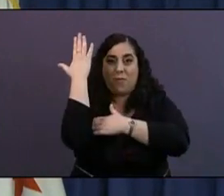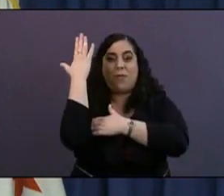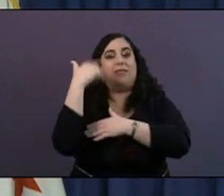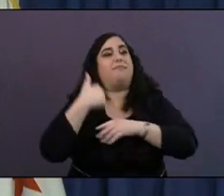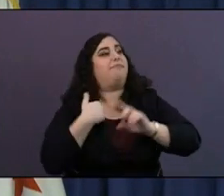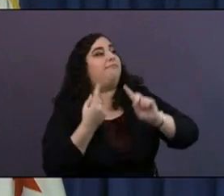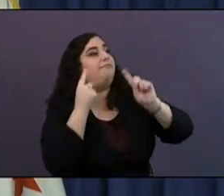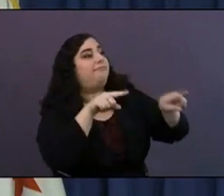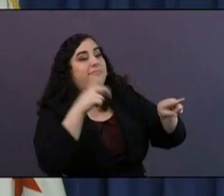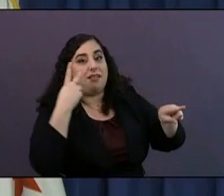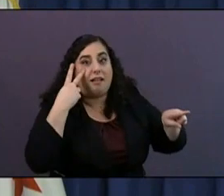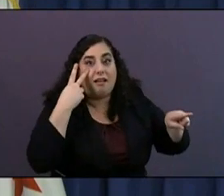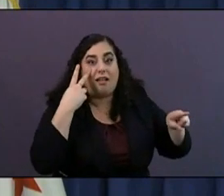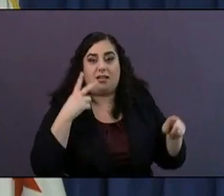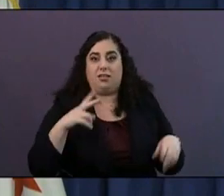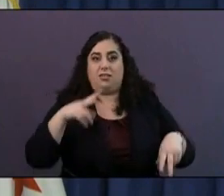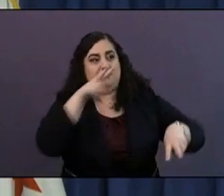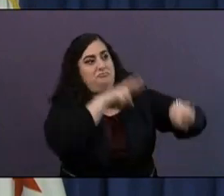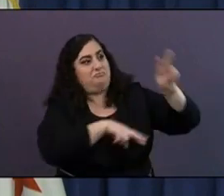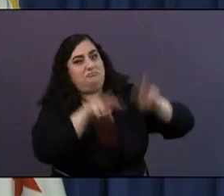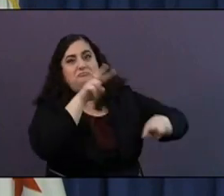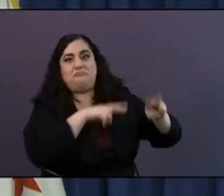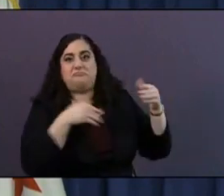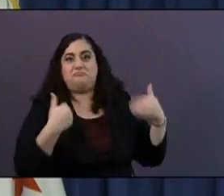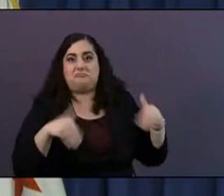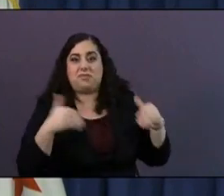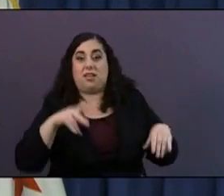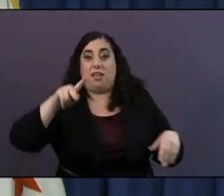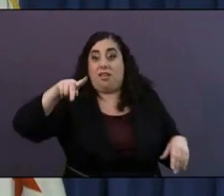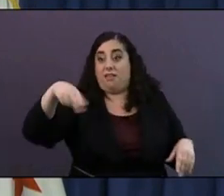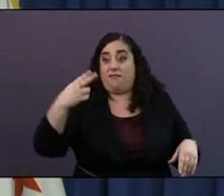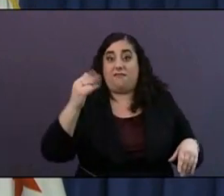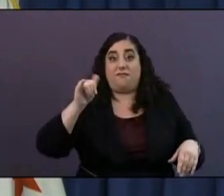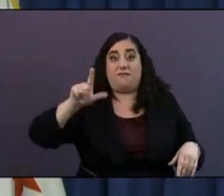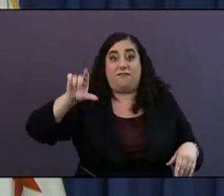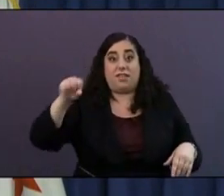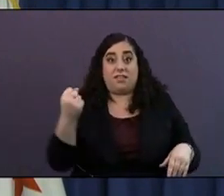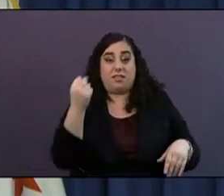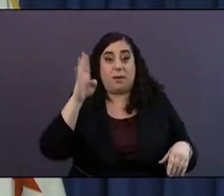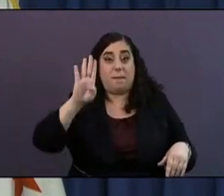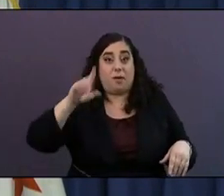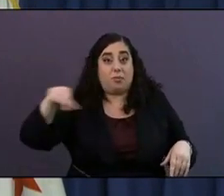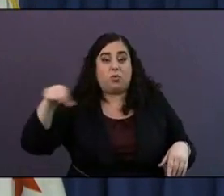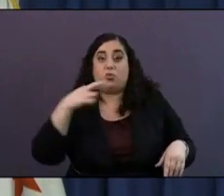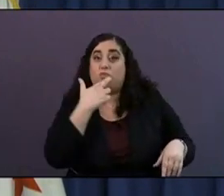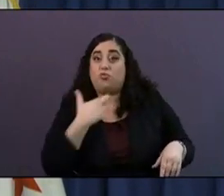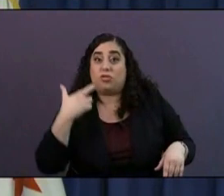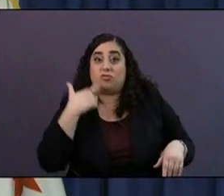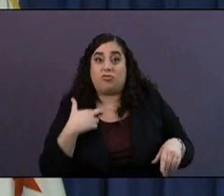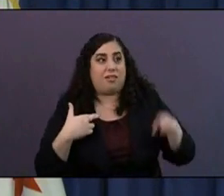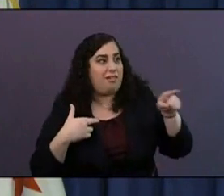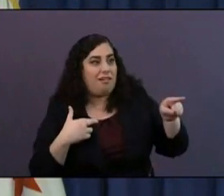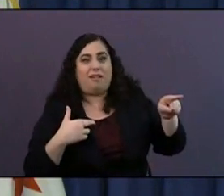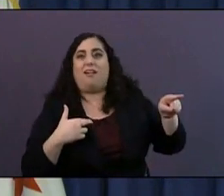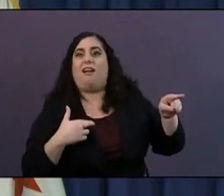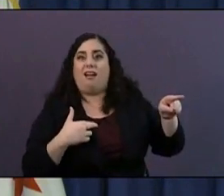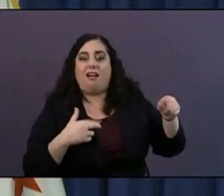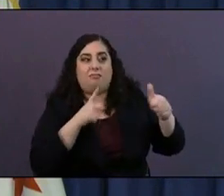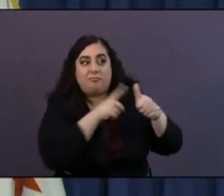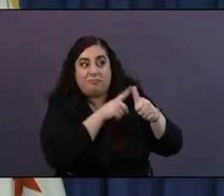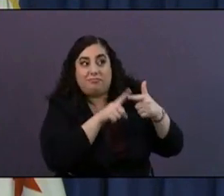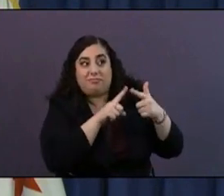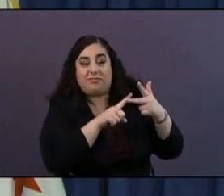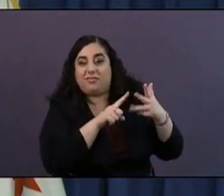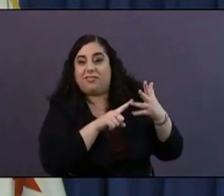the remarkable work that Phil has done with Phil's Barbecue, ready to safely reopen for in-dining